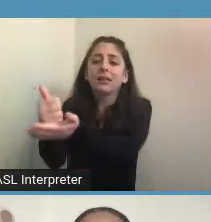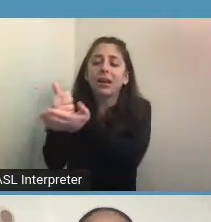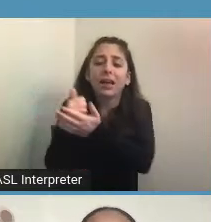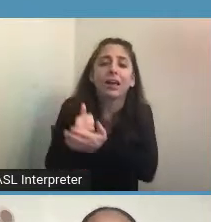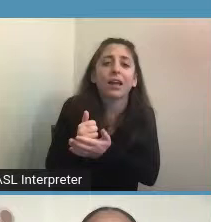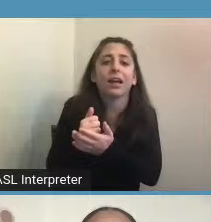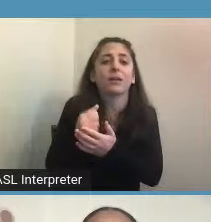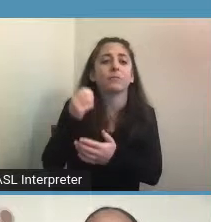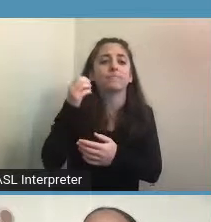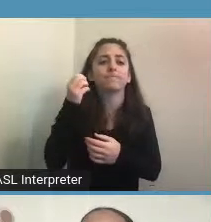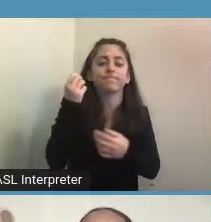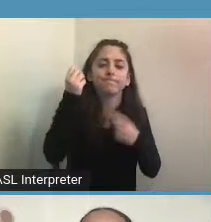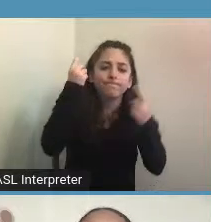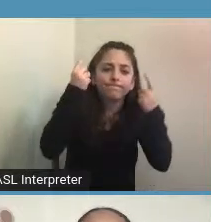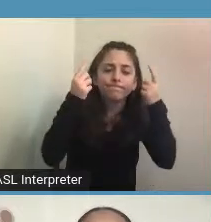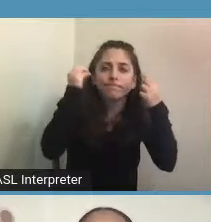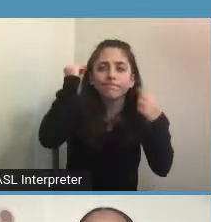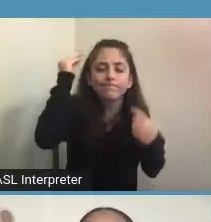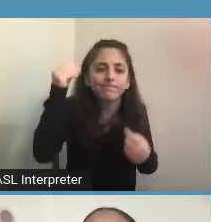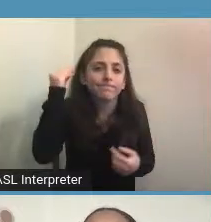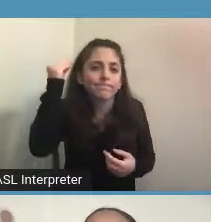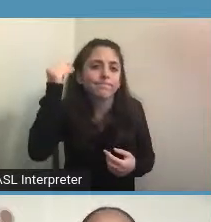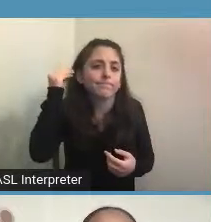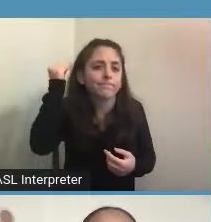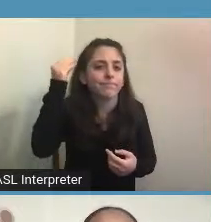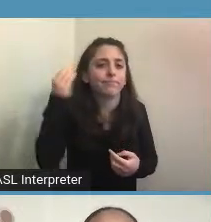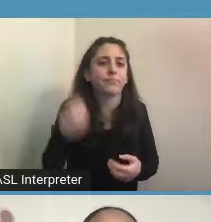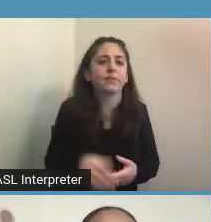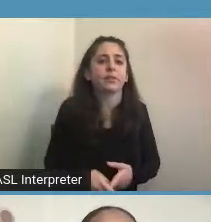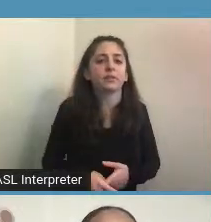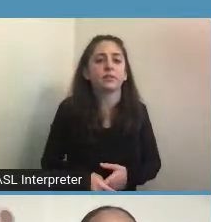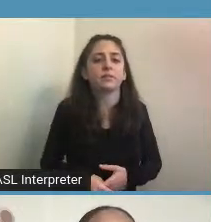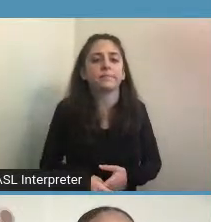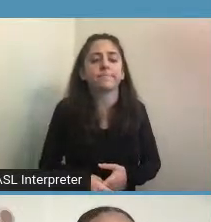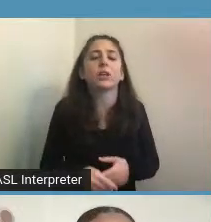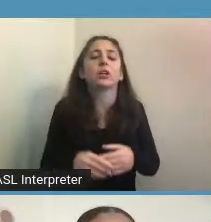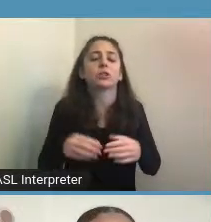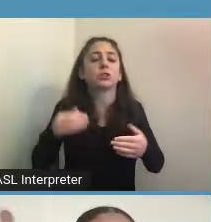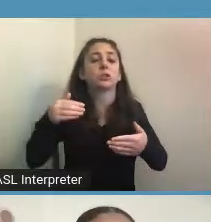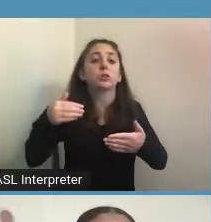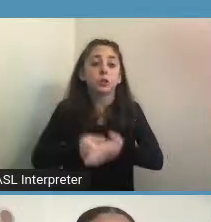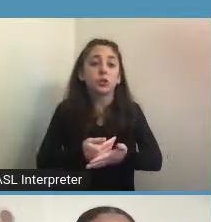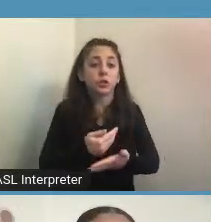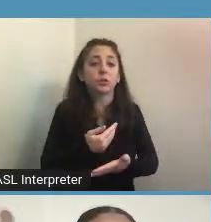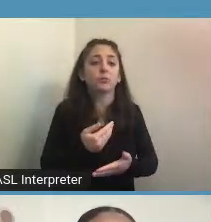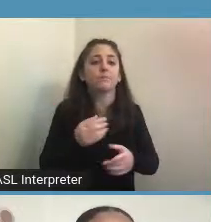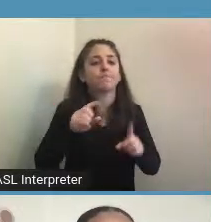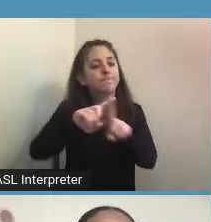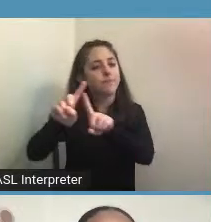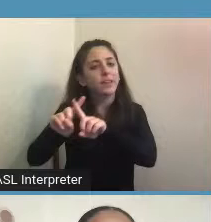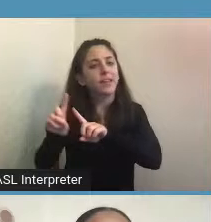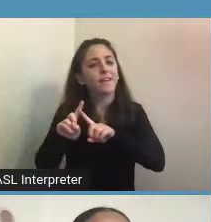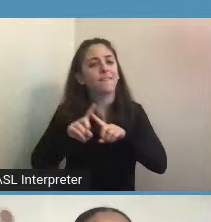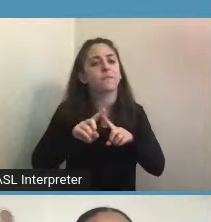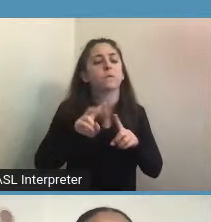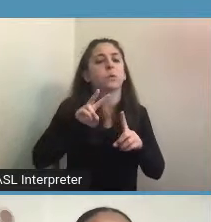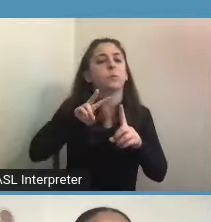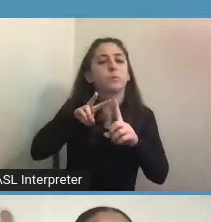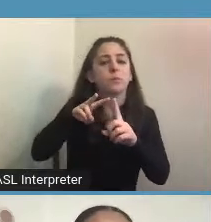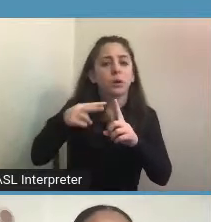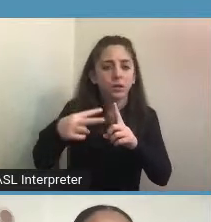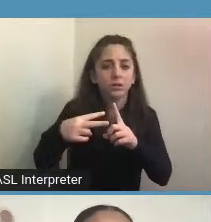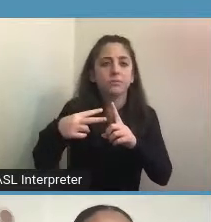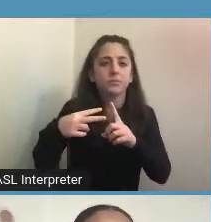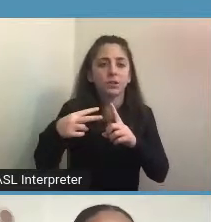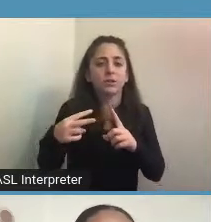and perspectives is a great way to get some new innovative things going on with the look, with the